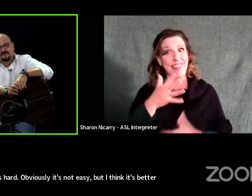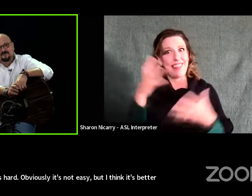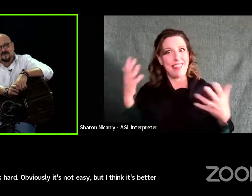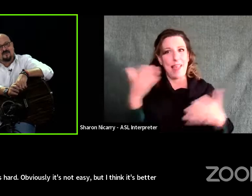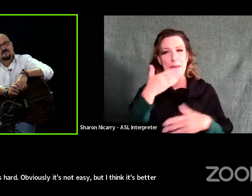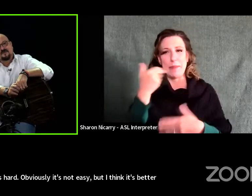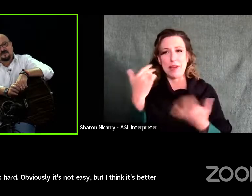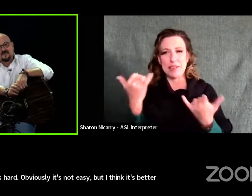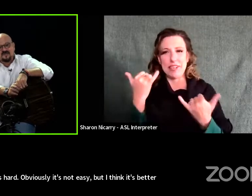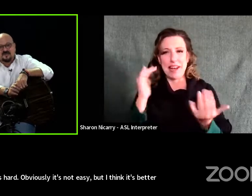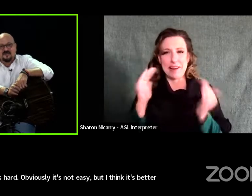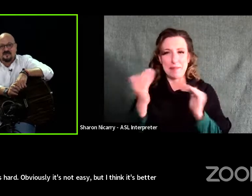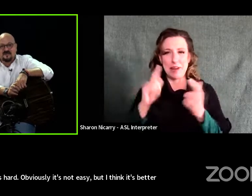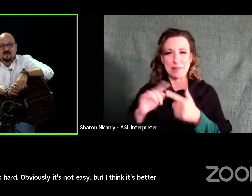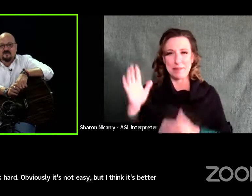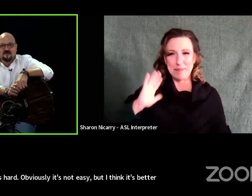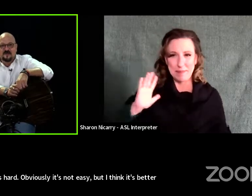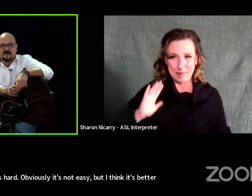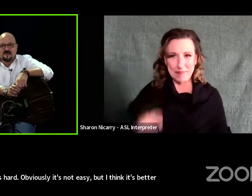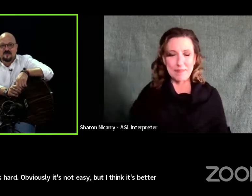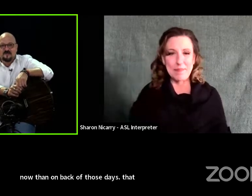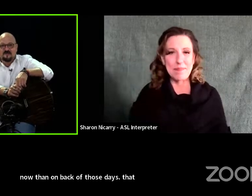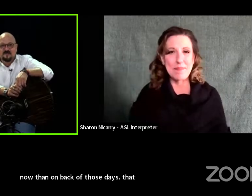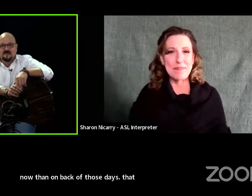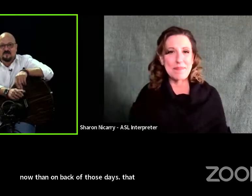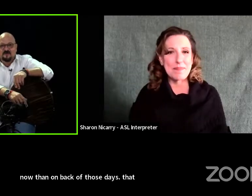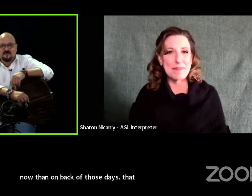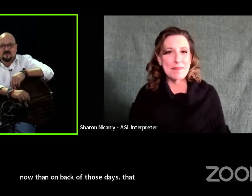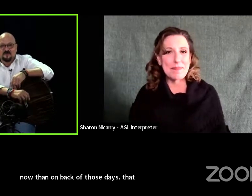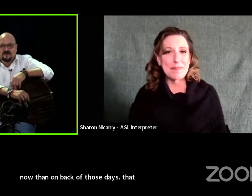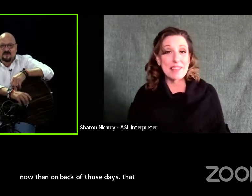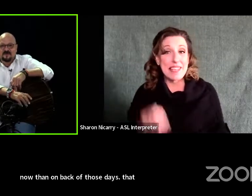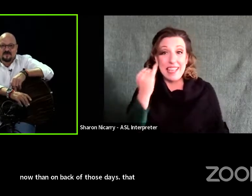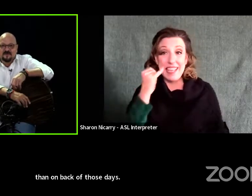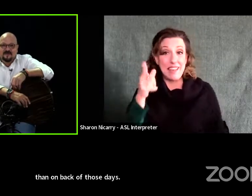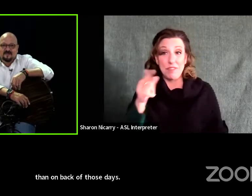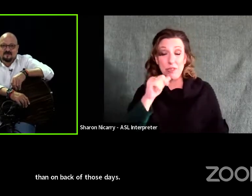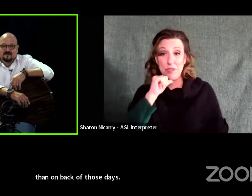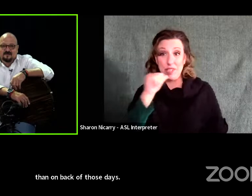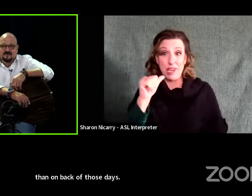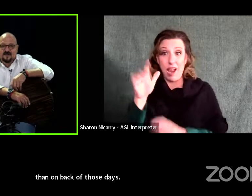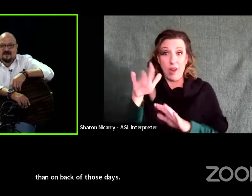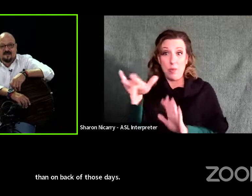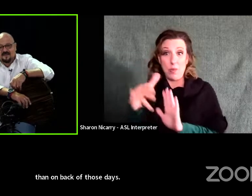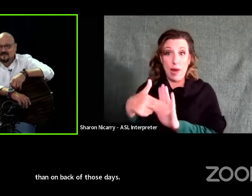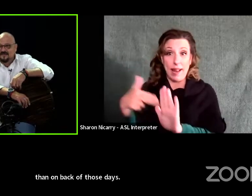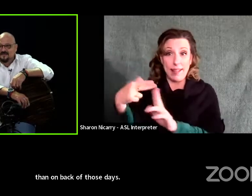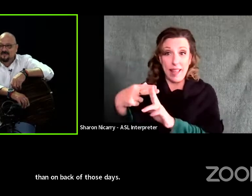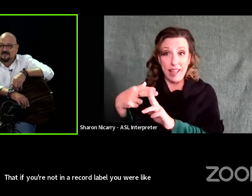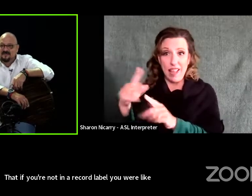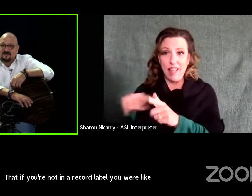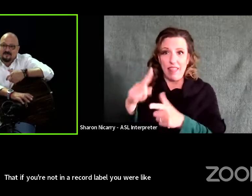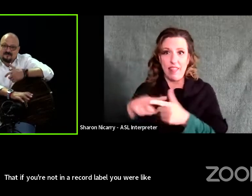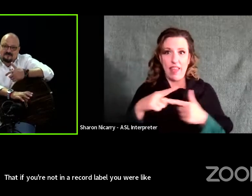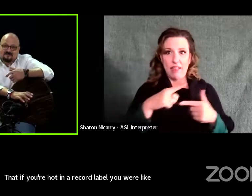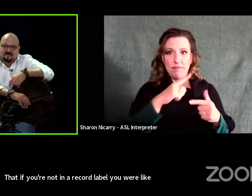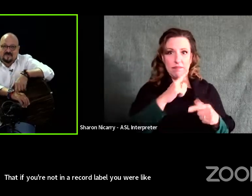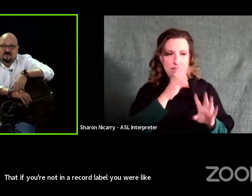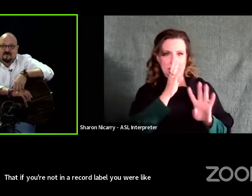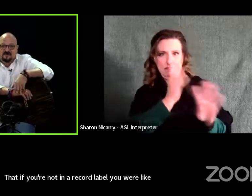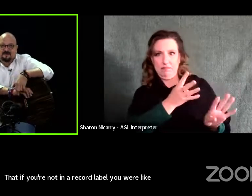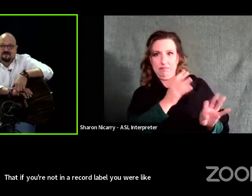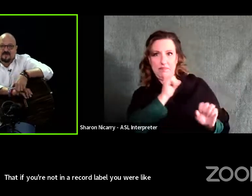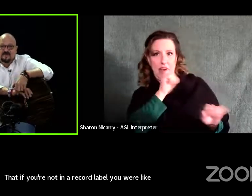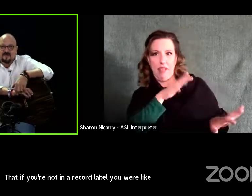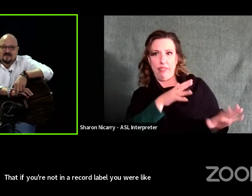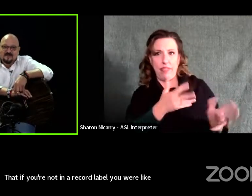on back of those days, that if you're not in a record label, you were like mainly nothing, or I